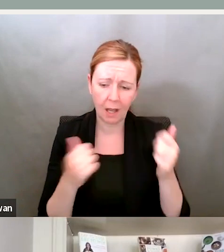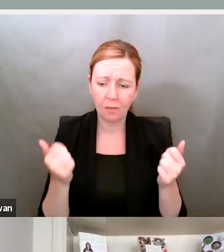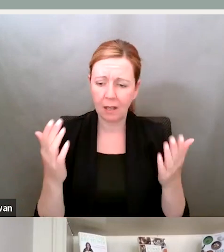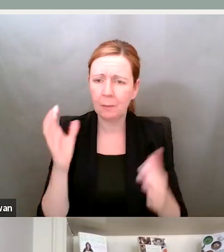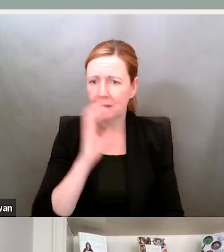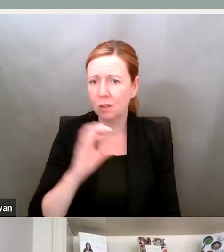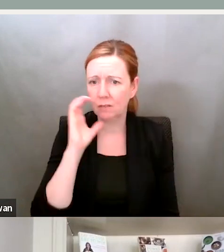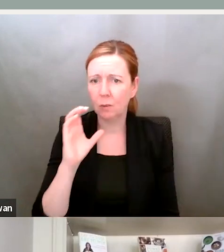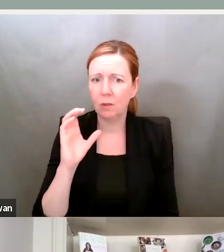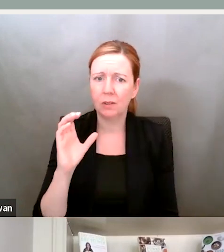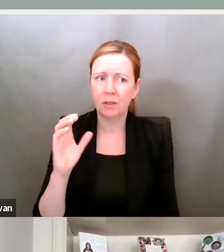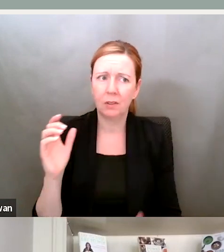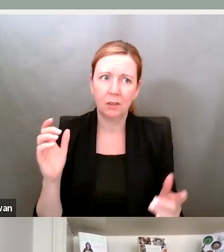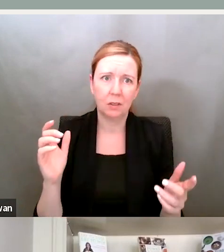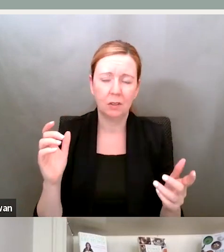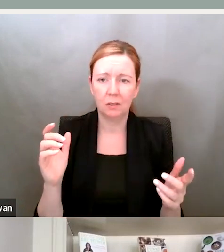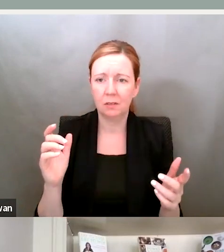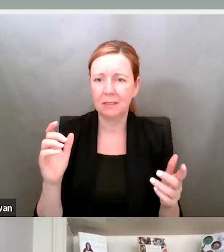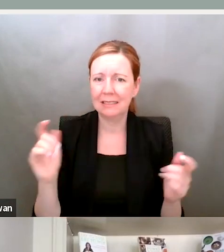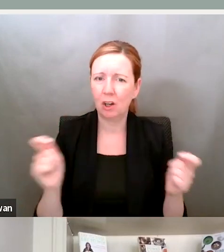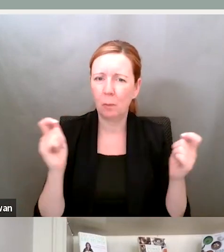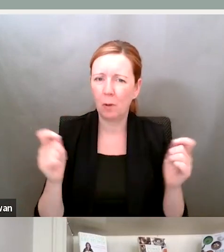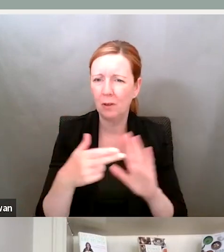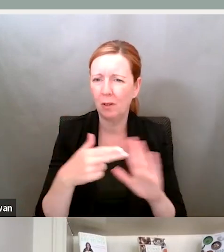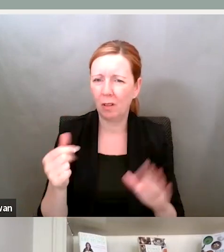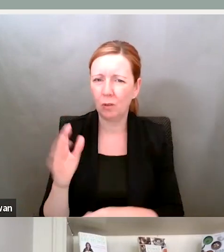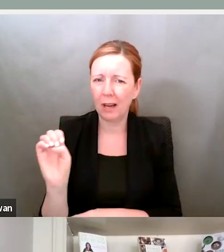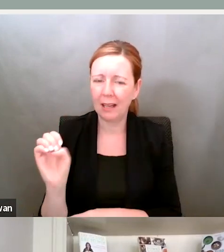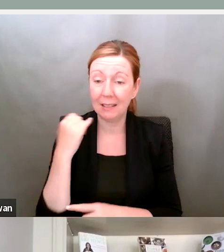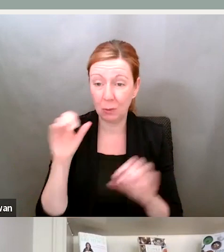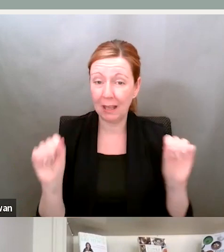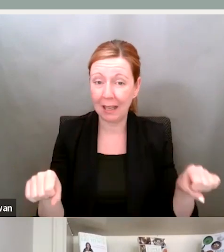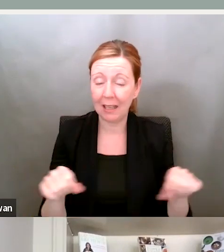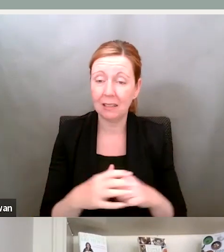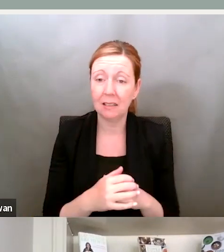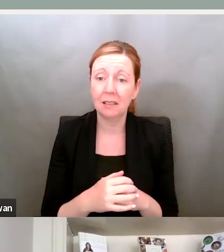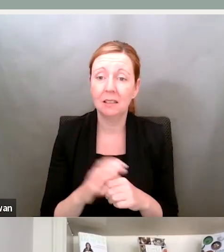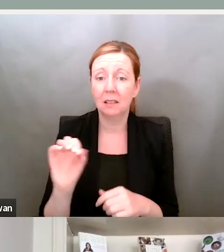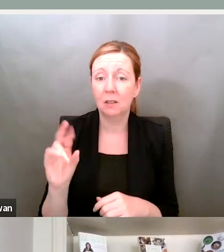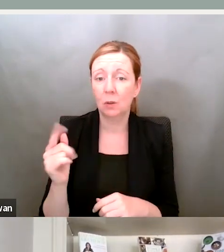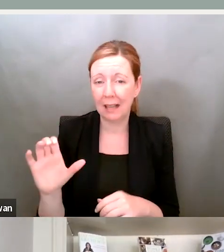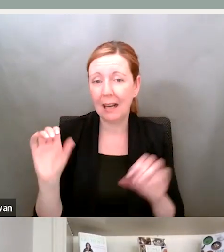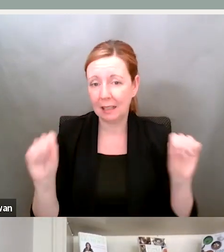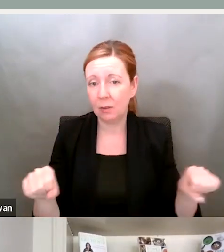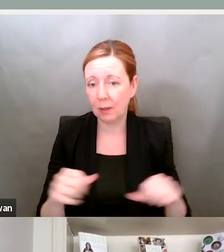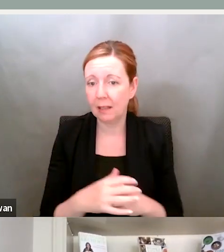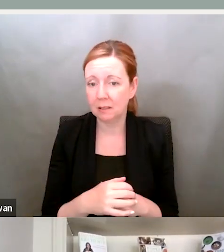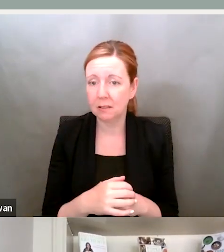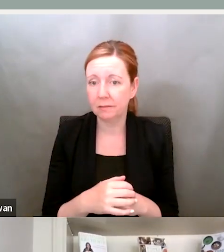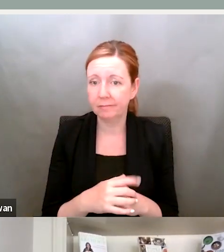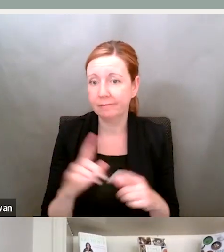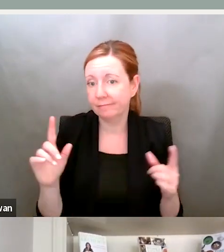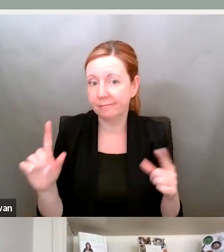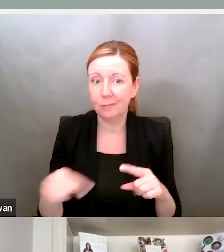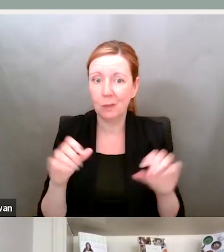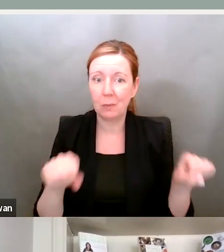a ceremonial grade if you can, and organic if you can,